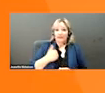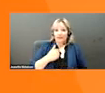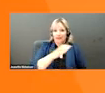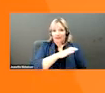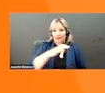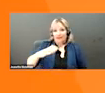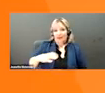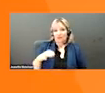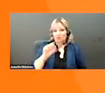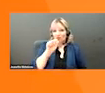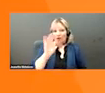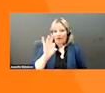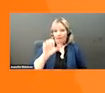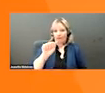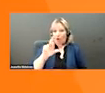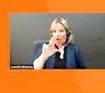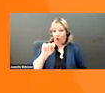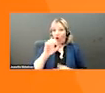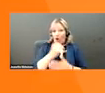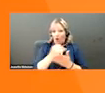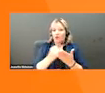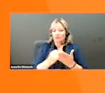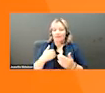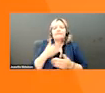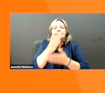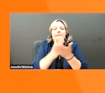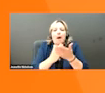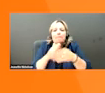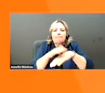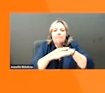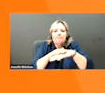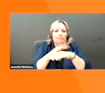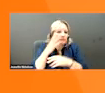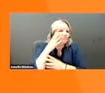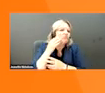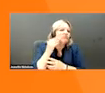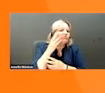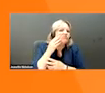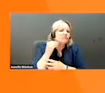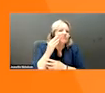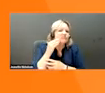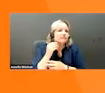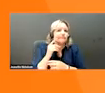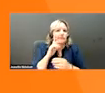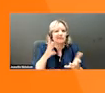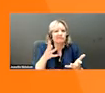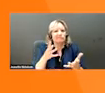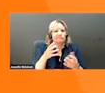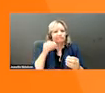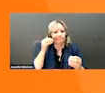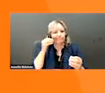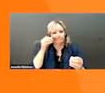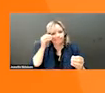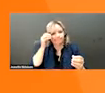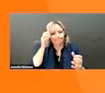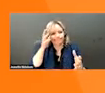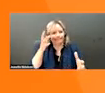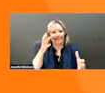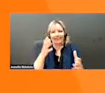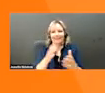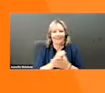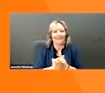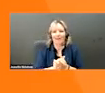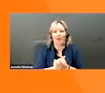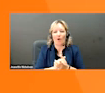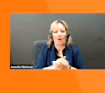Arts, etc., but not a lot. I mean, I think that's one that you would want